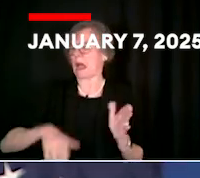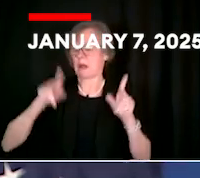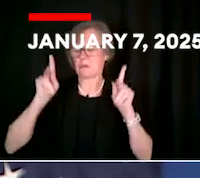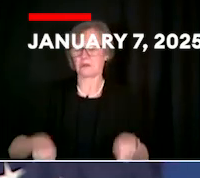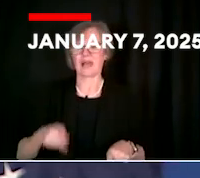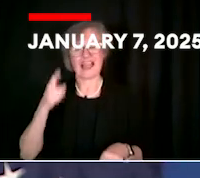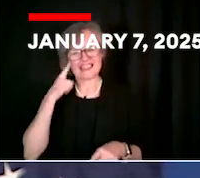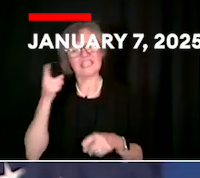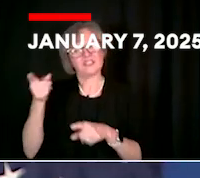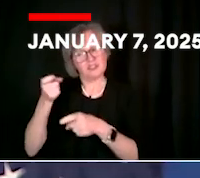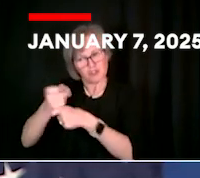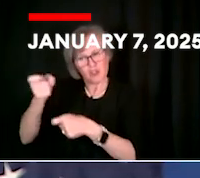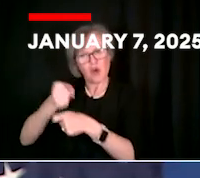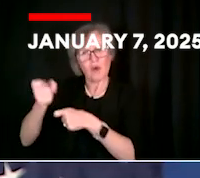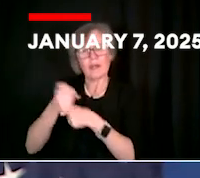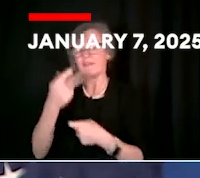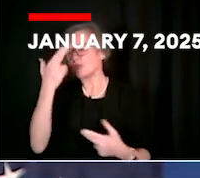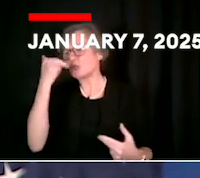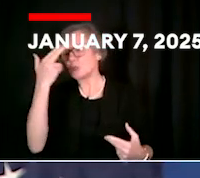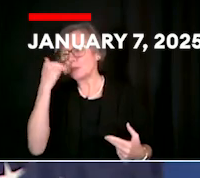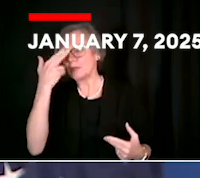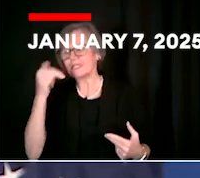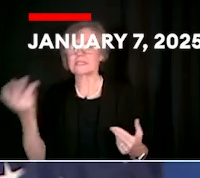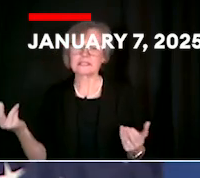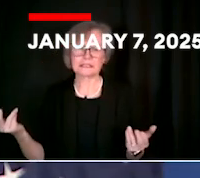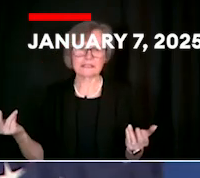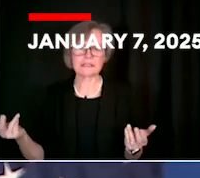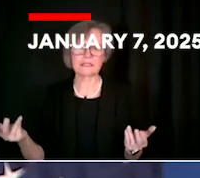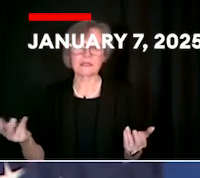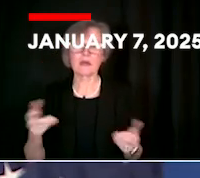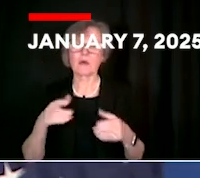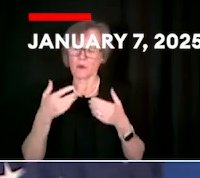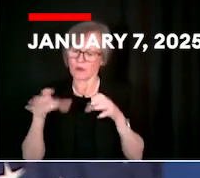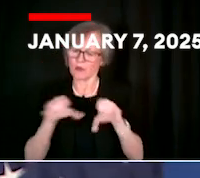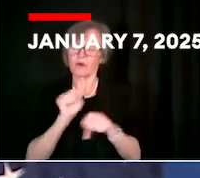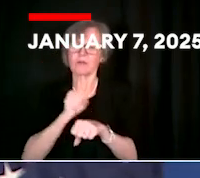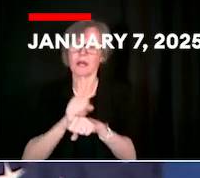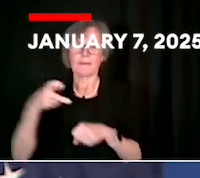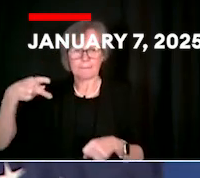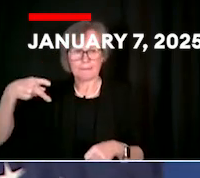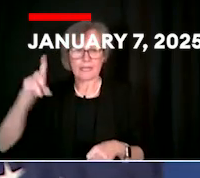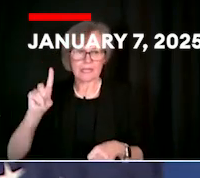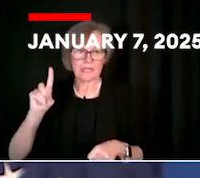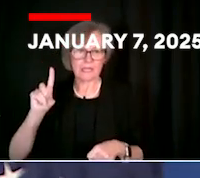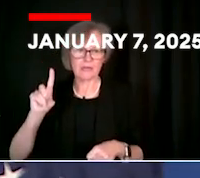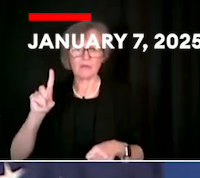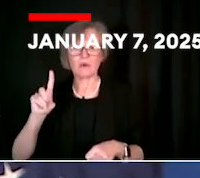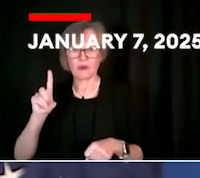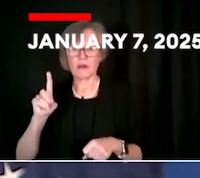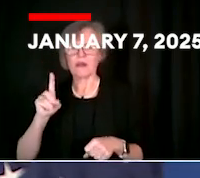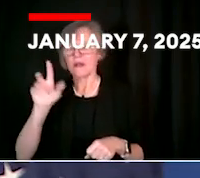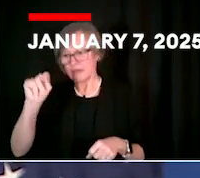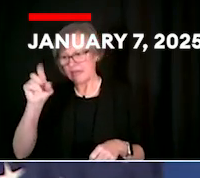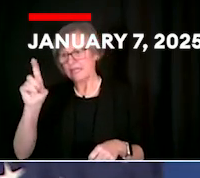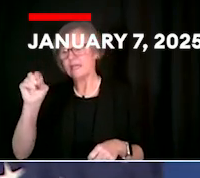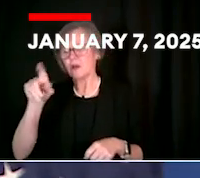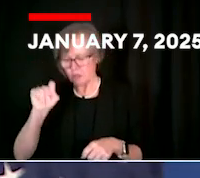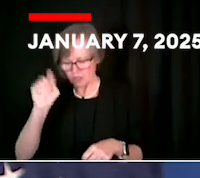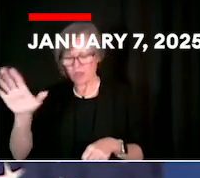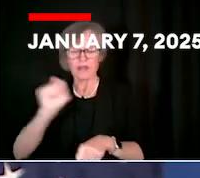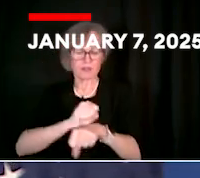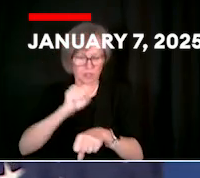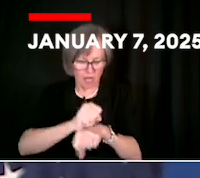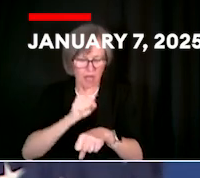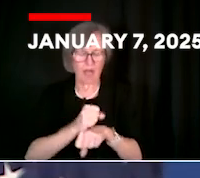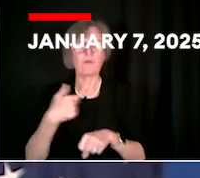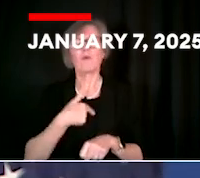joking. I think she was being humorous. And we're going to do our job. The PD is going to do the enforcement. DOT is going to do their job. We're going to do our